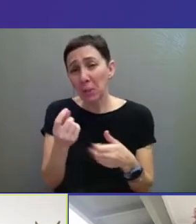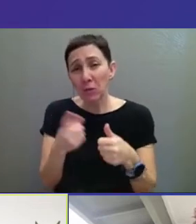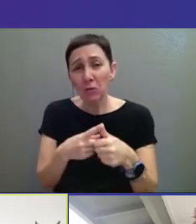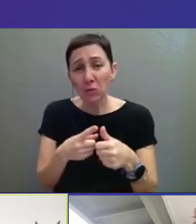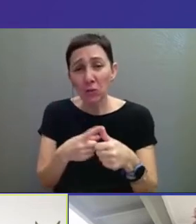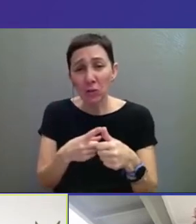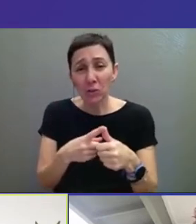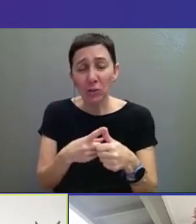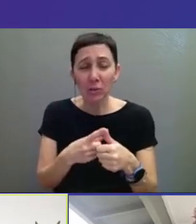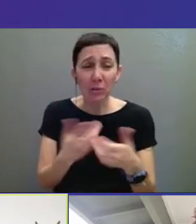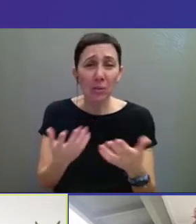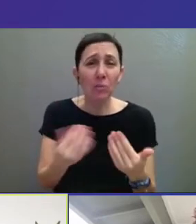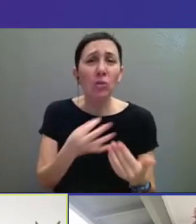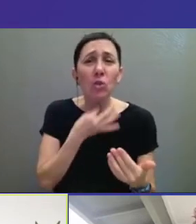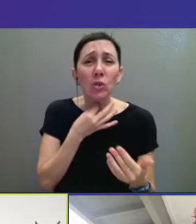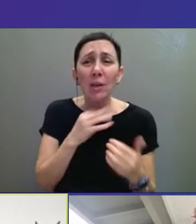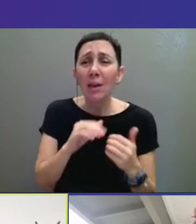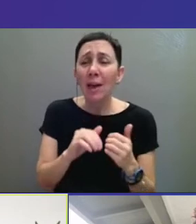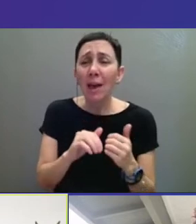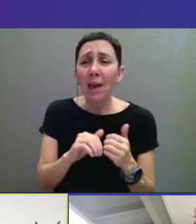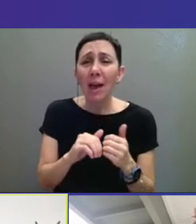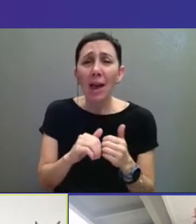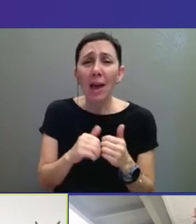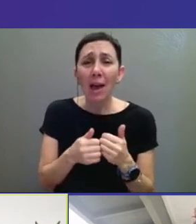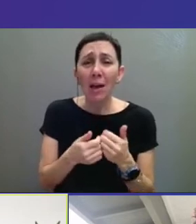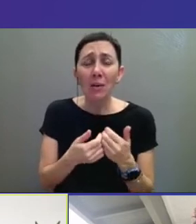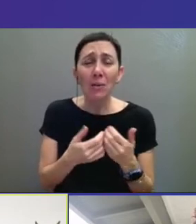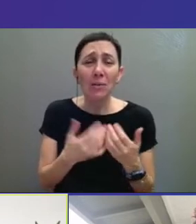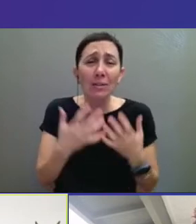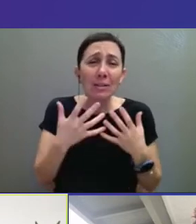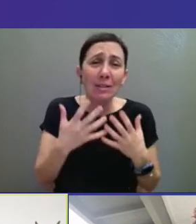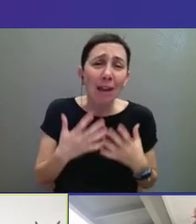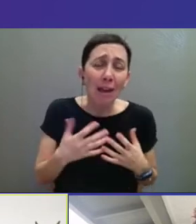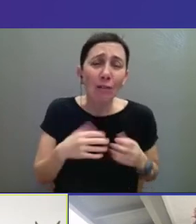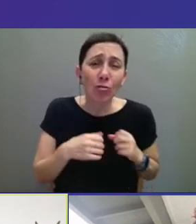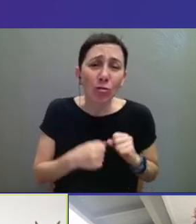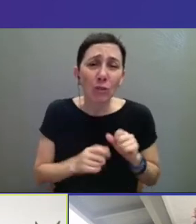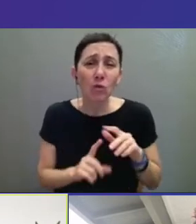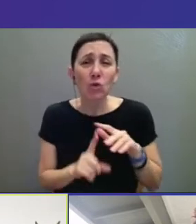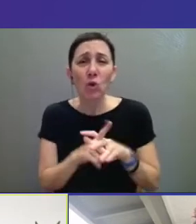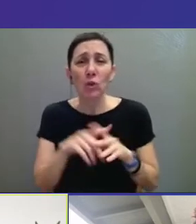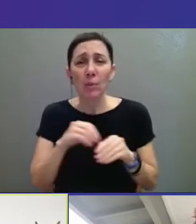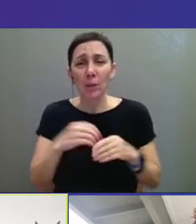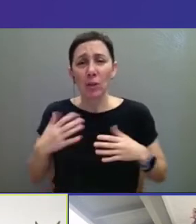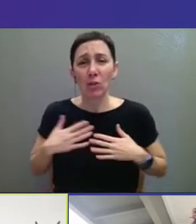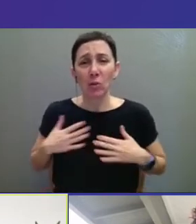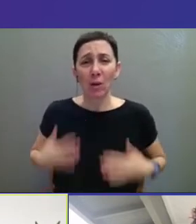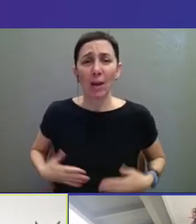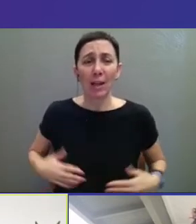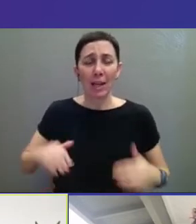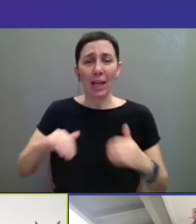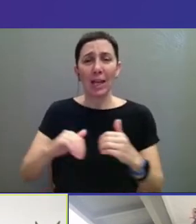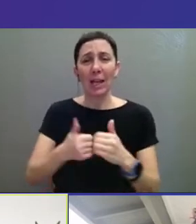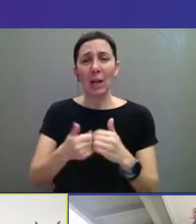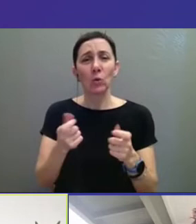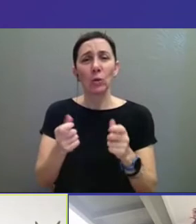very personal level, how this shows up in your own body, how you deal in your own embodied dance practice, what you